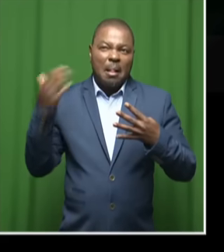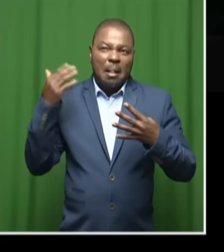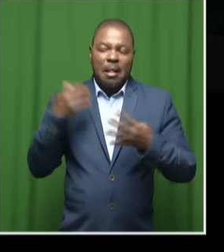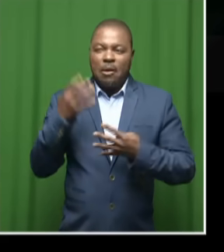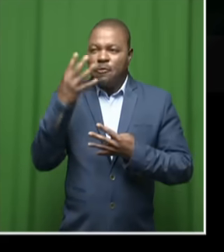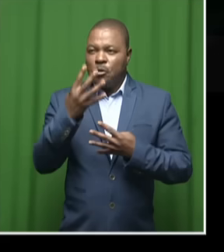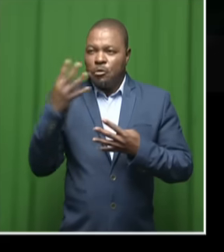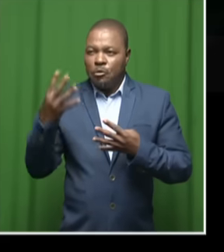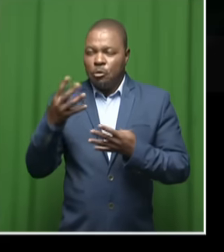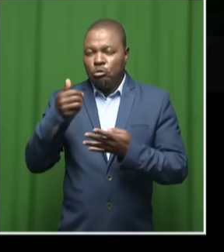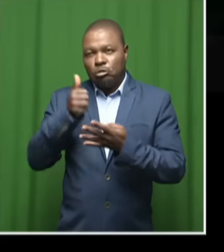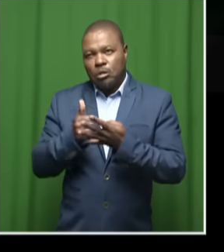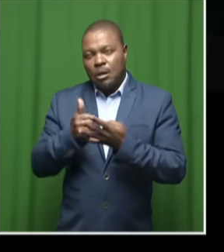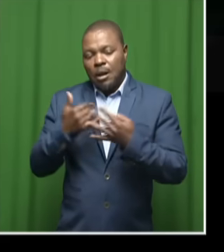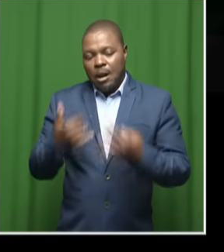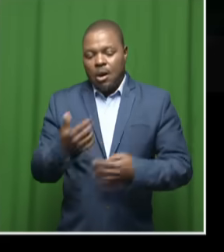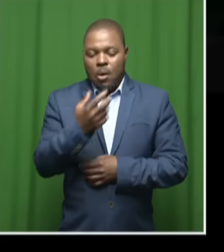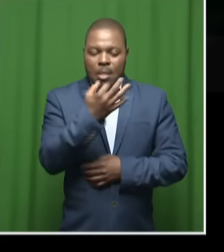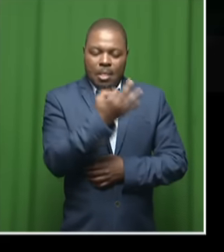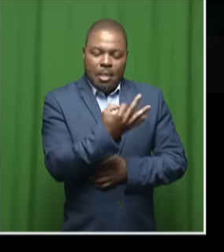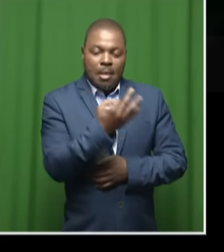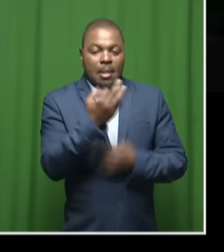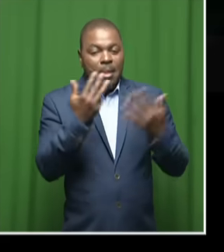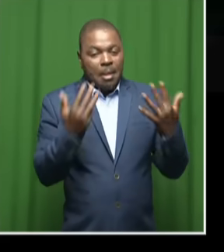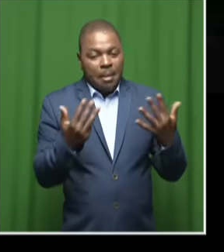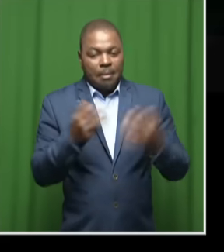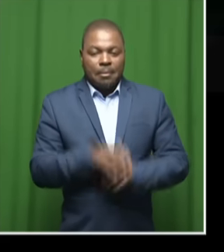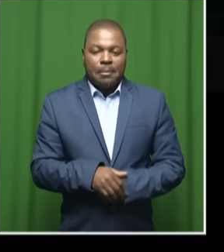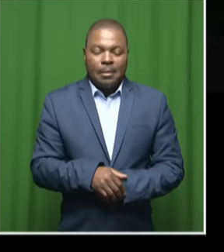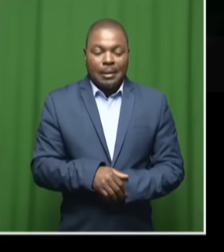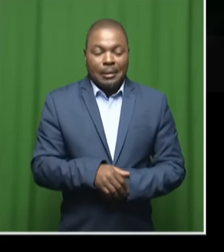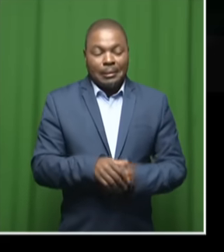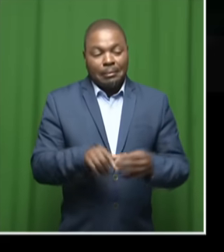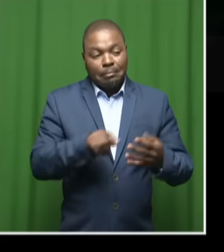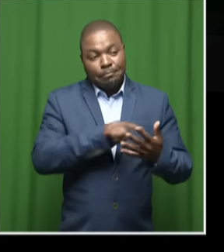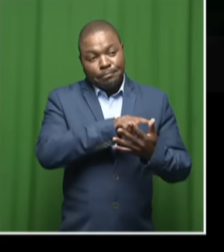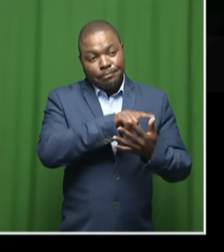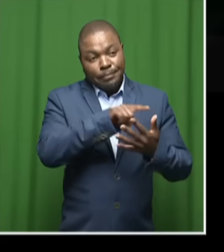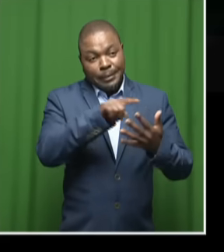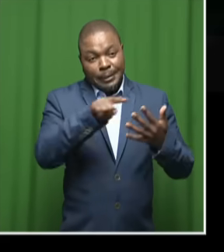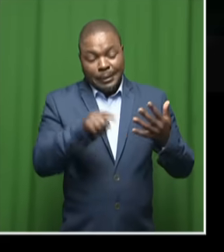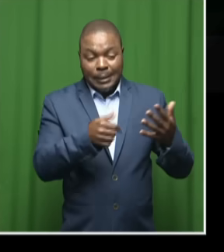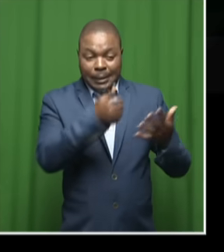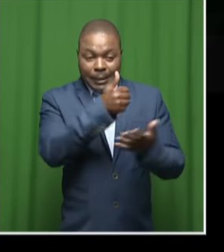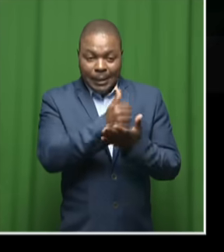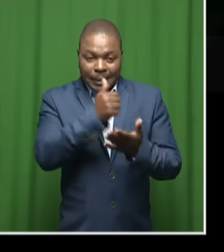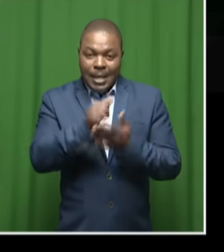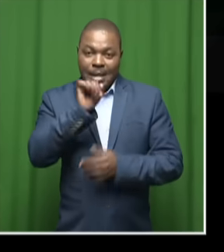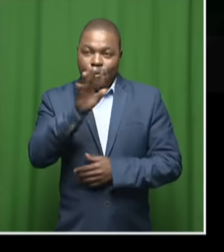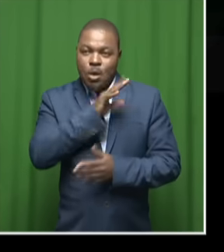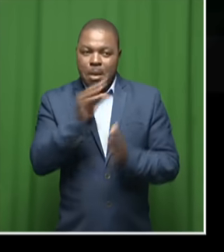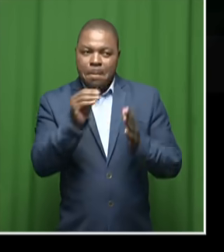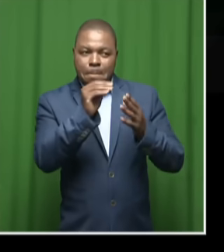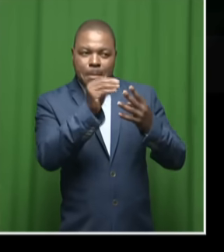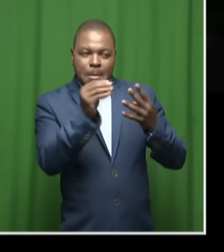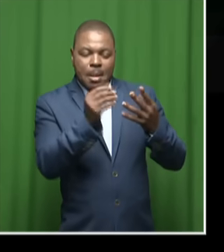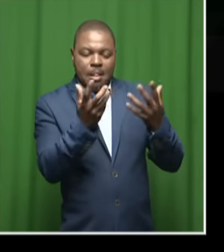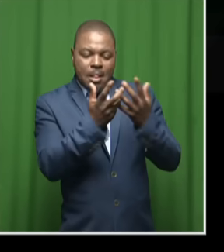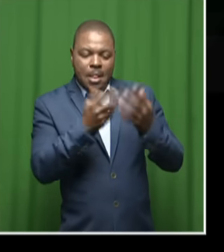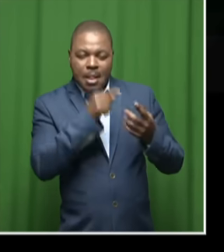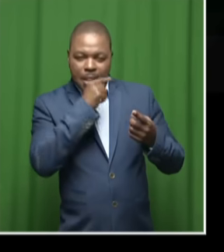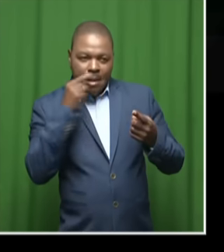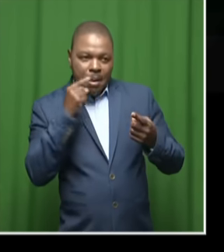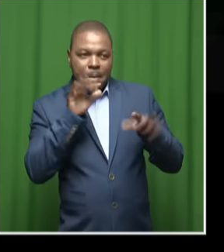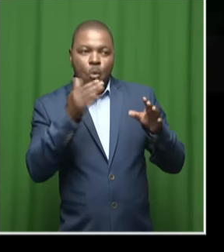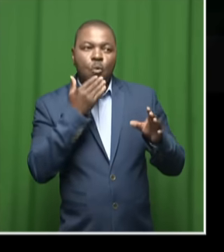44 to 39. In those seats, if we were to put names of those who are going in